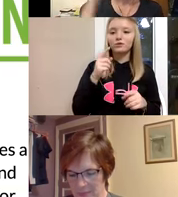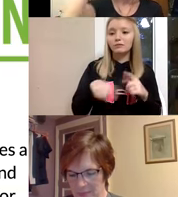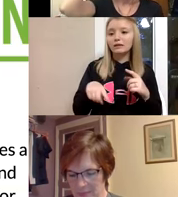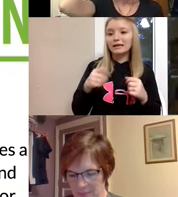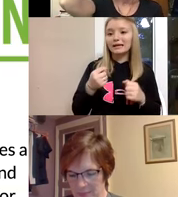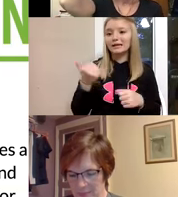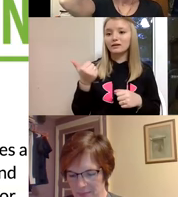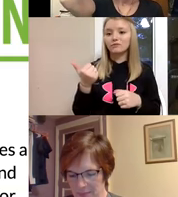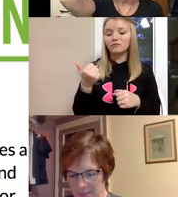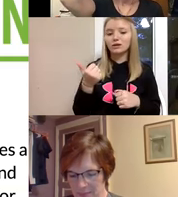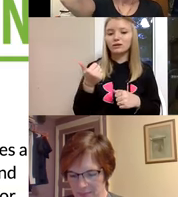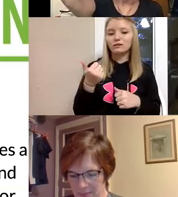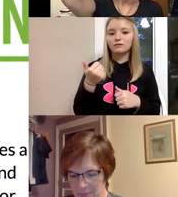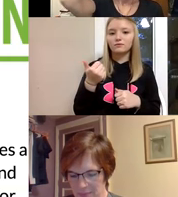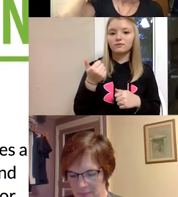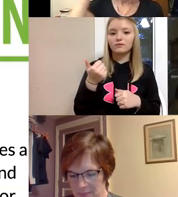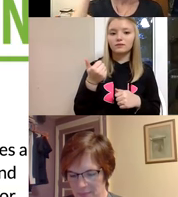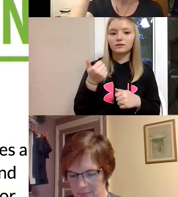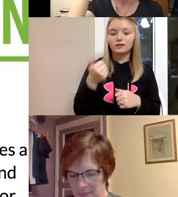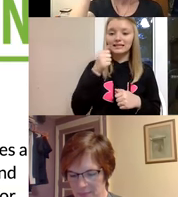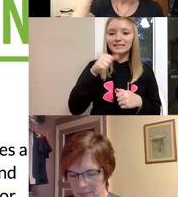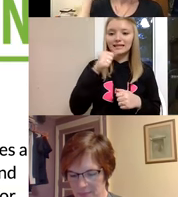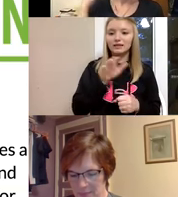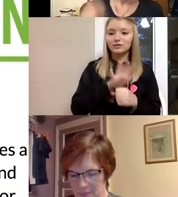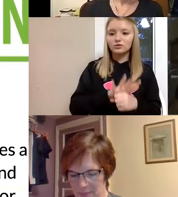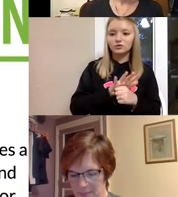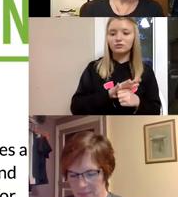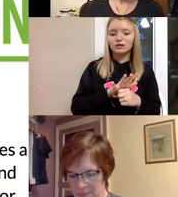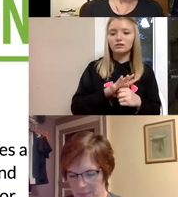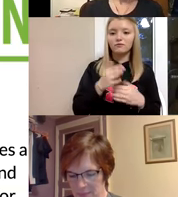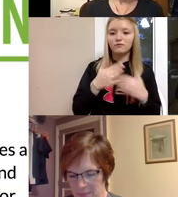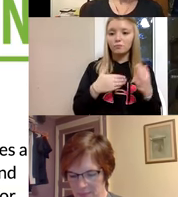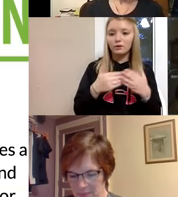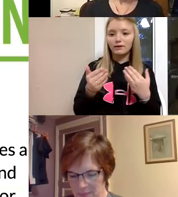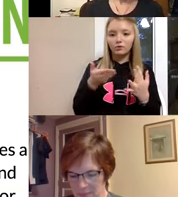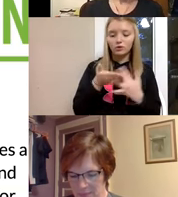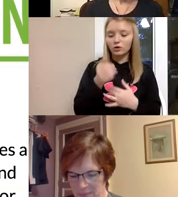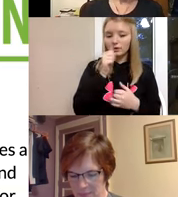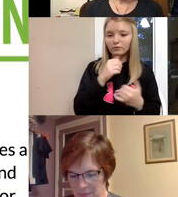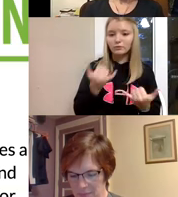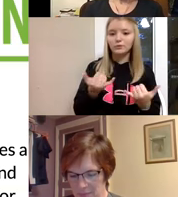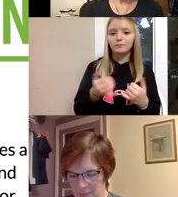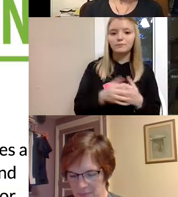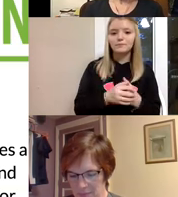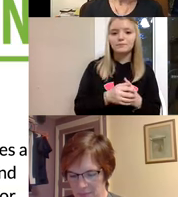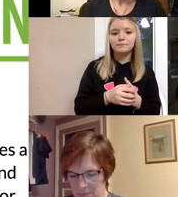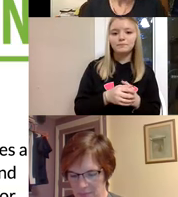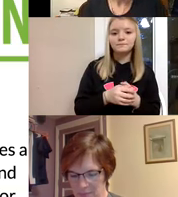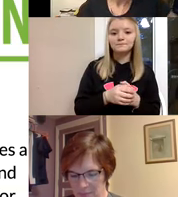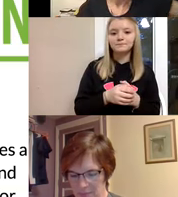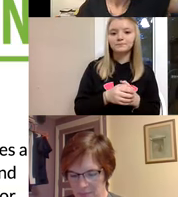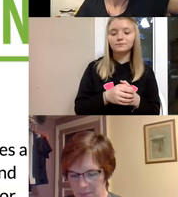the daily stress of whatever you're going through. And